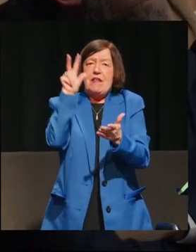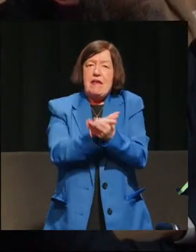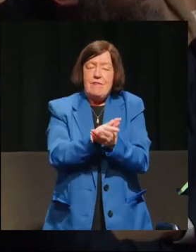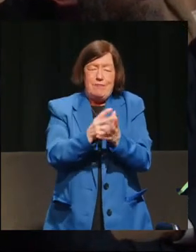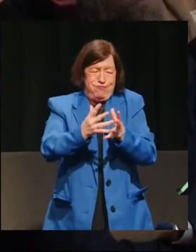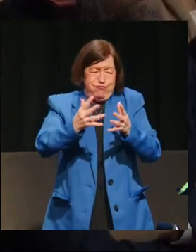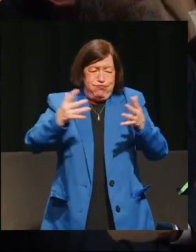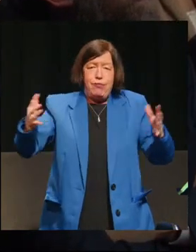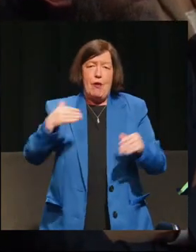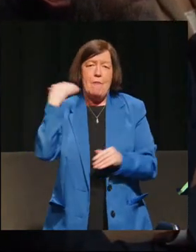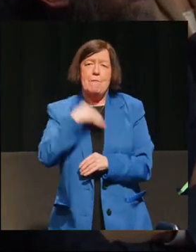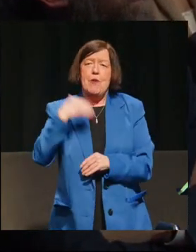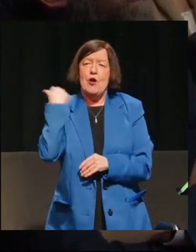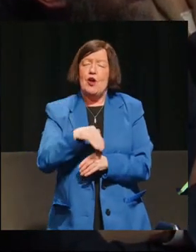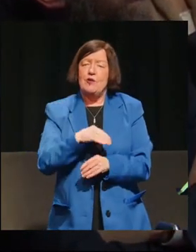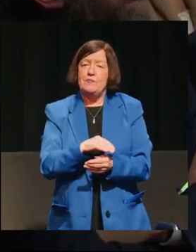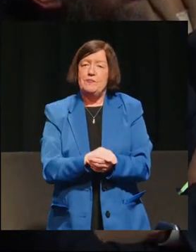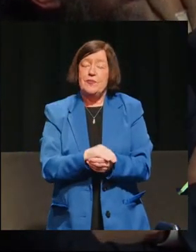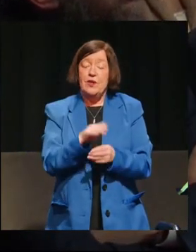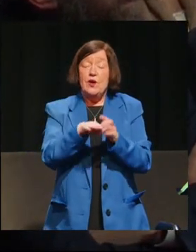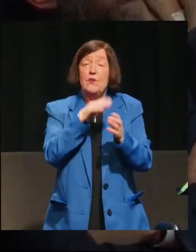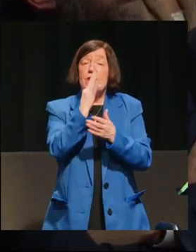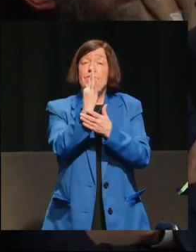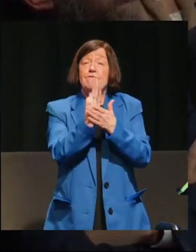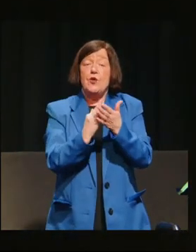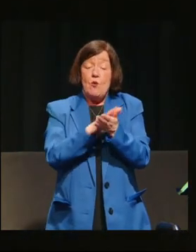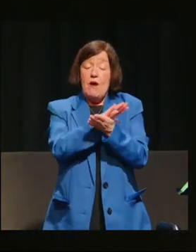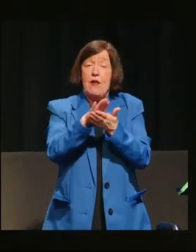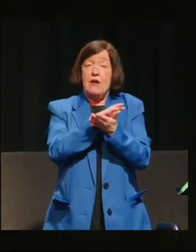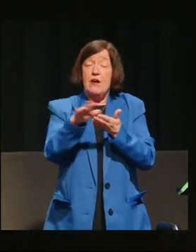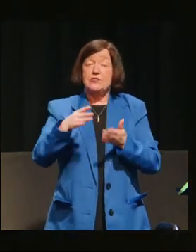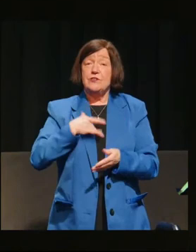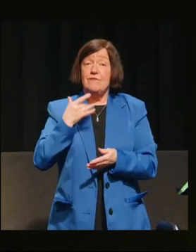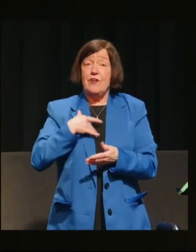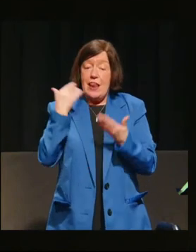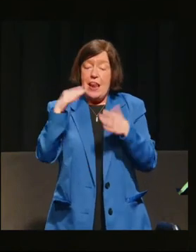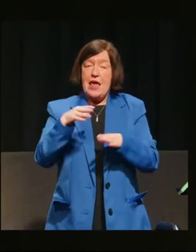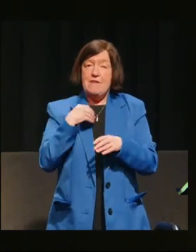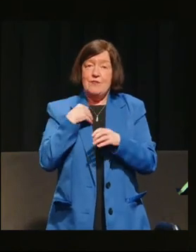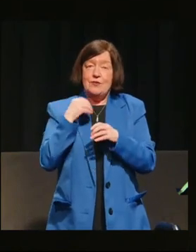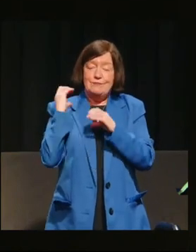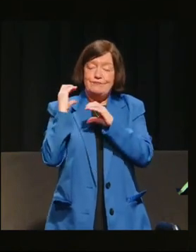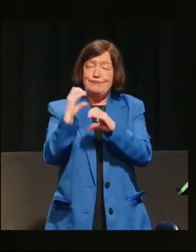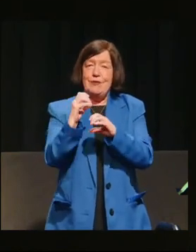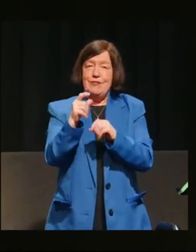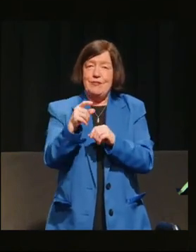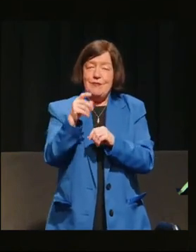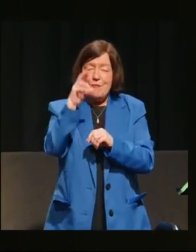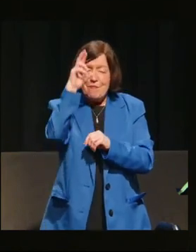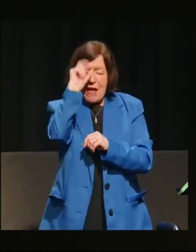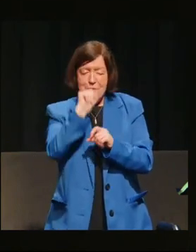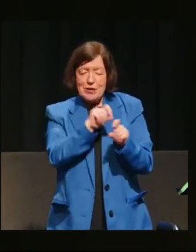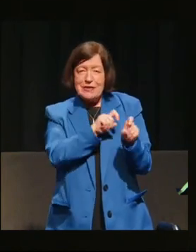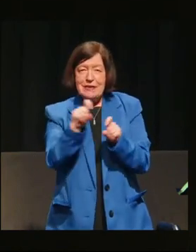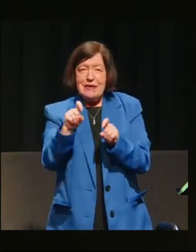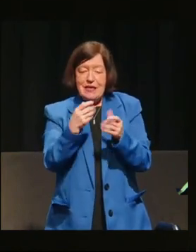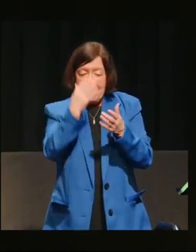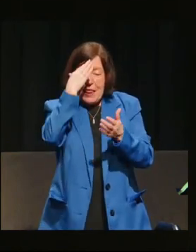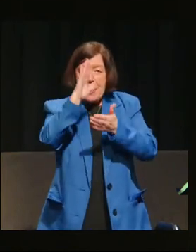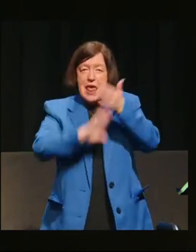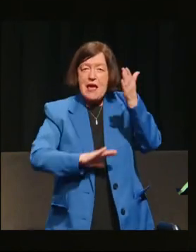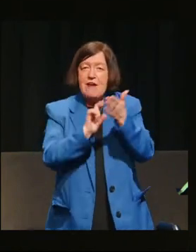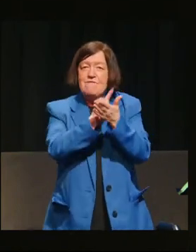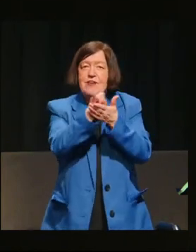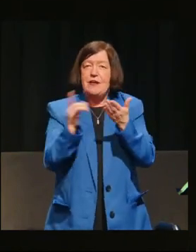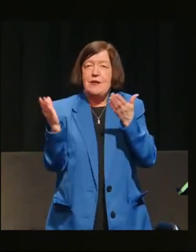murder. With few Holocaust survivors left to carry the burden of memory, the lessons of history